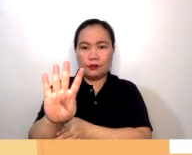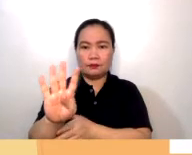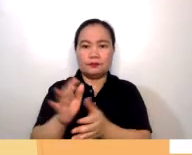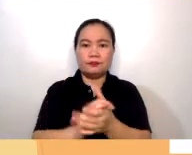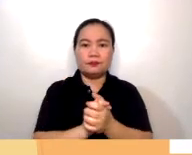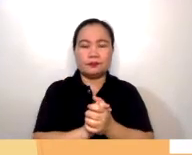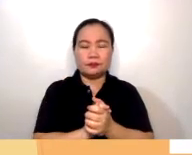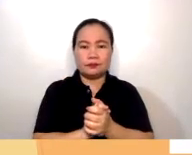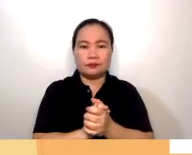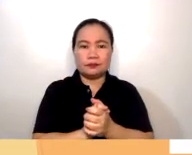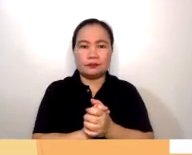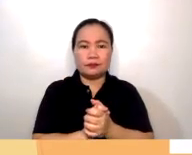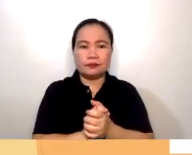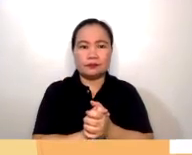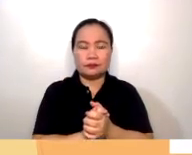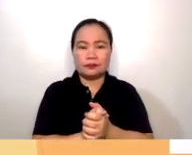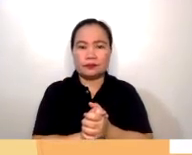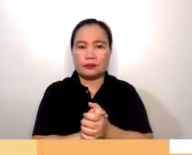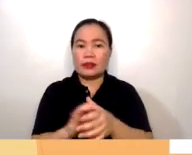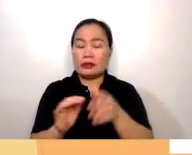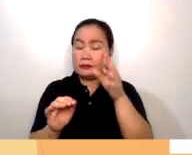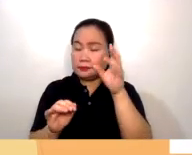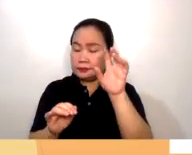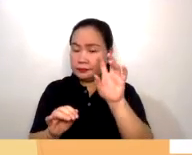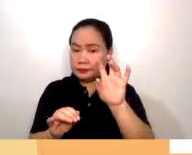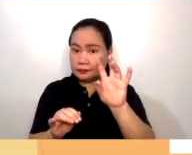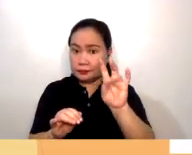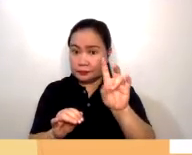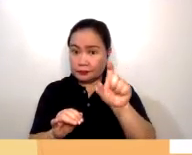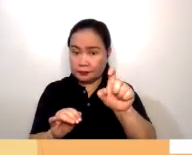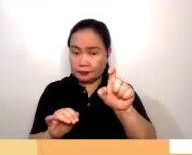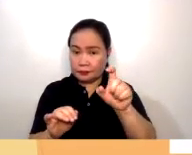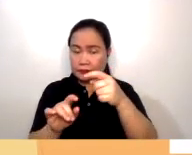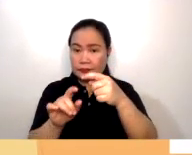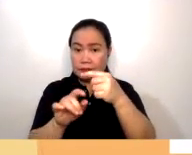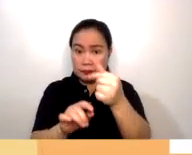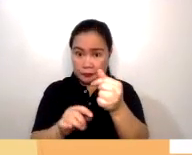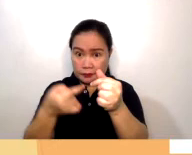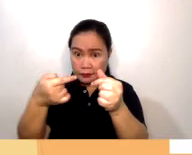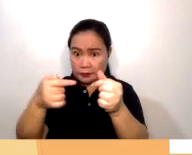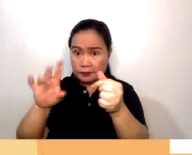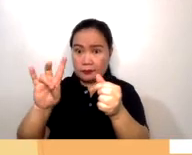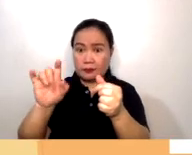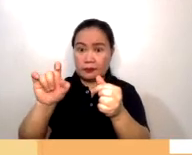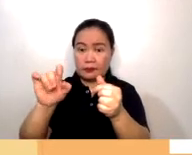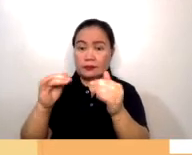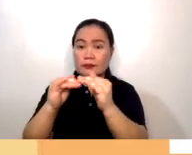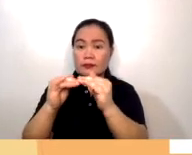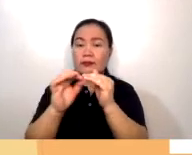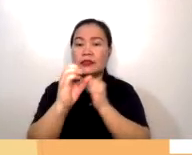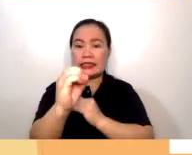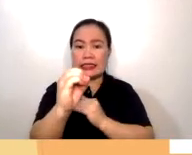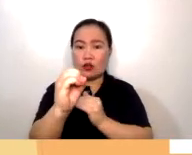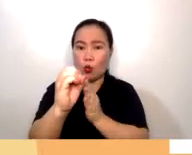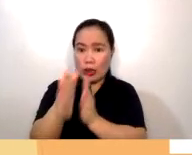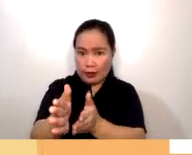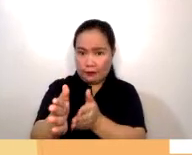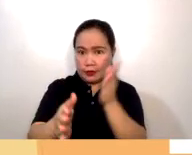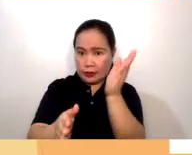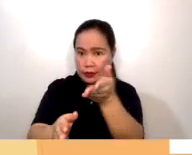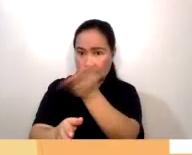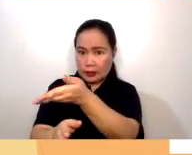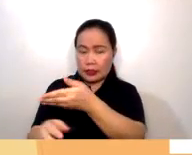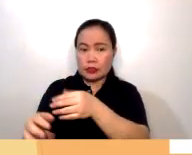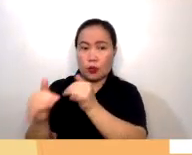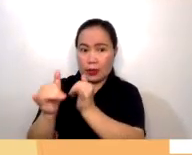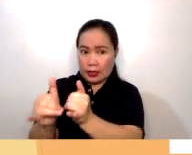that would be equal to 0. Kaya 4 na lang yung ating naiwan sa right hand